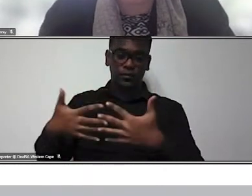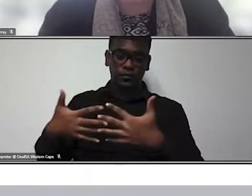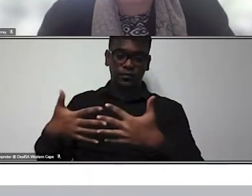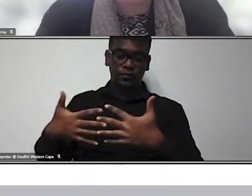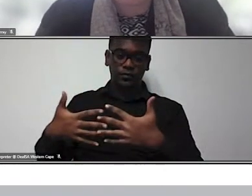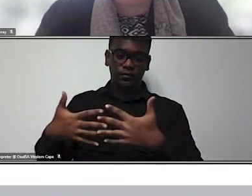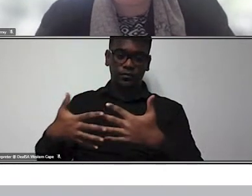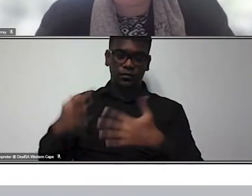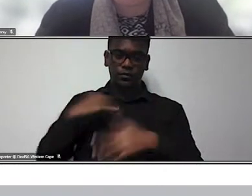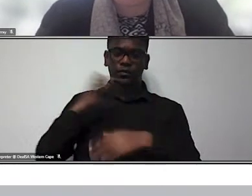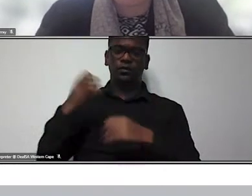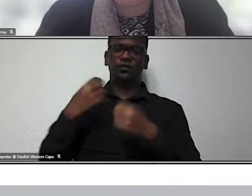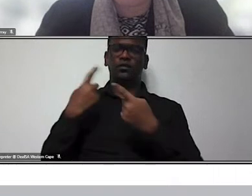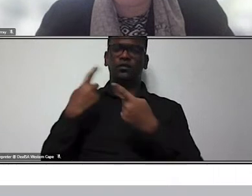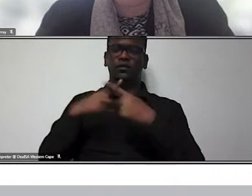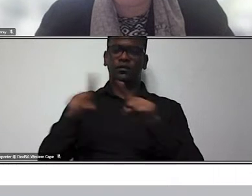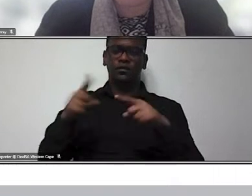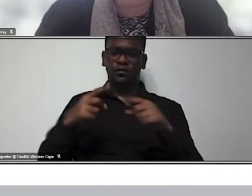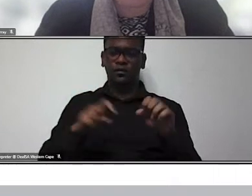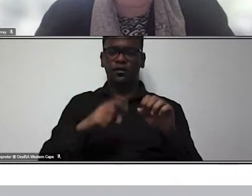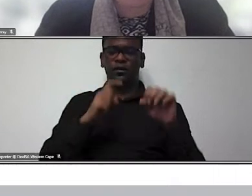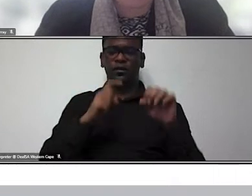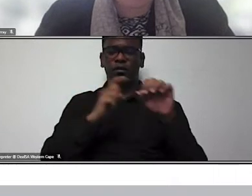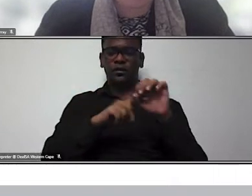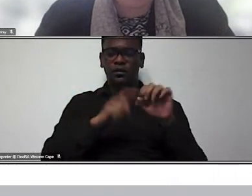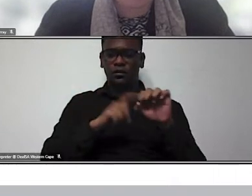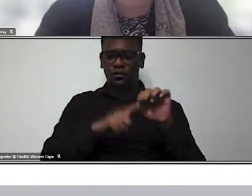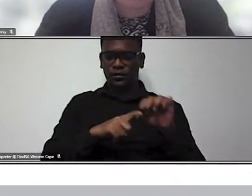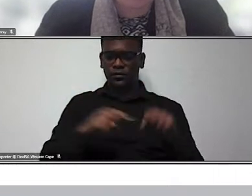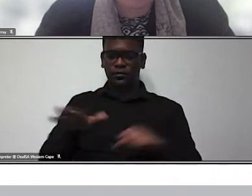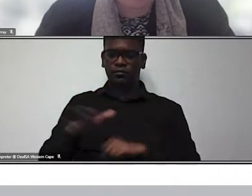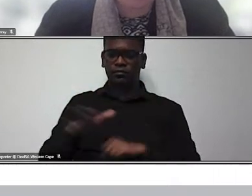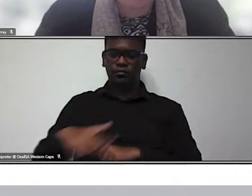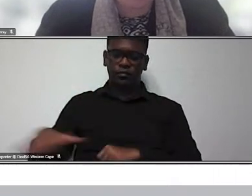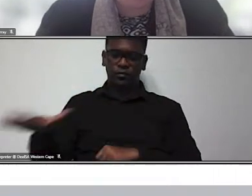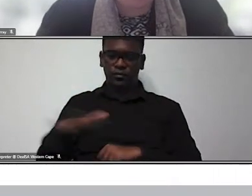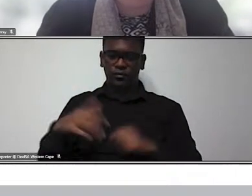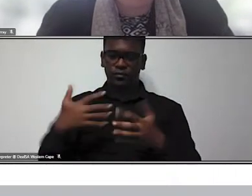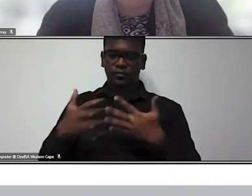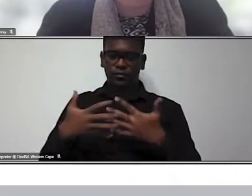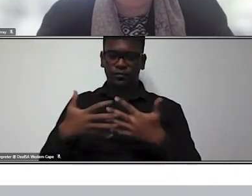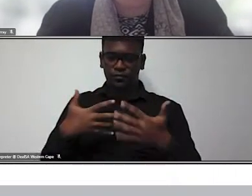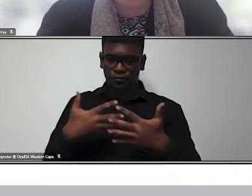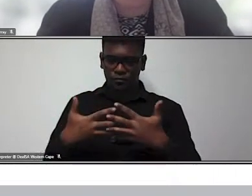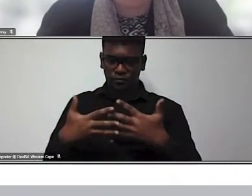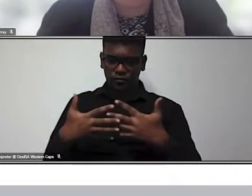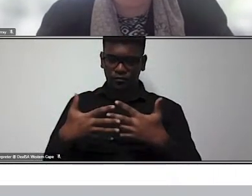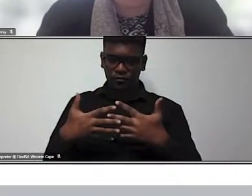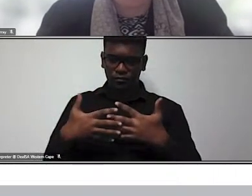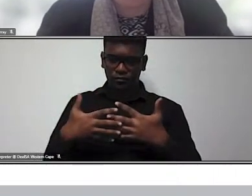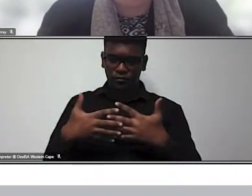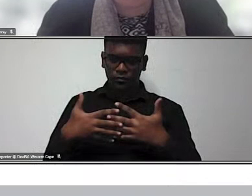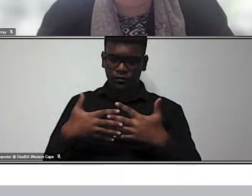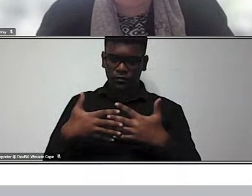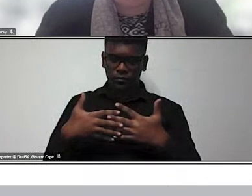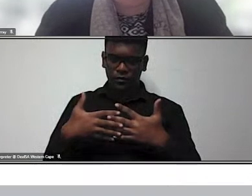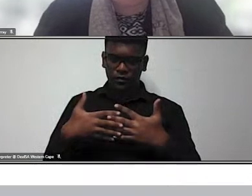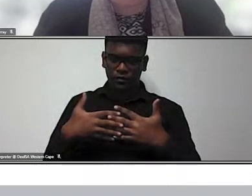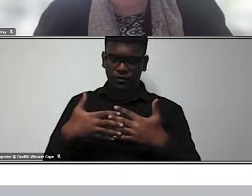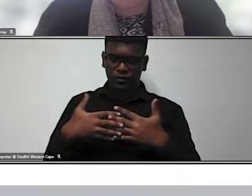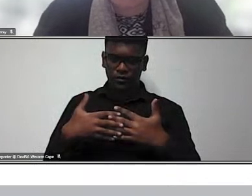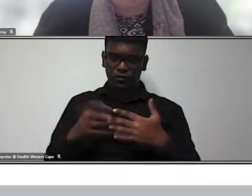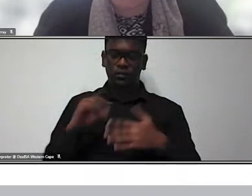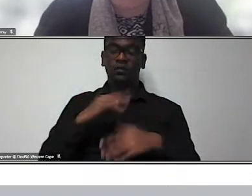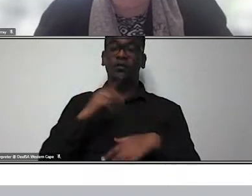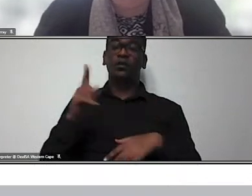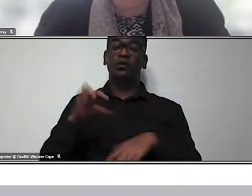you have different qualities of agricultural primary products. And you, if you're a